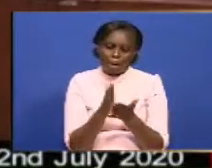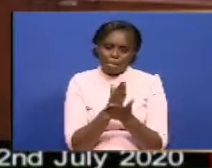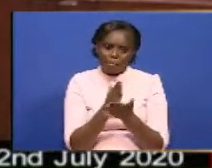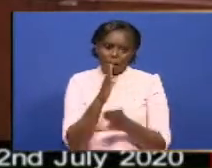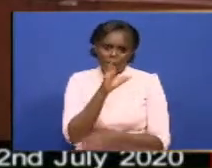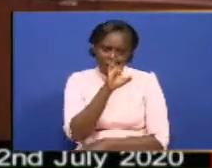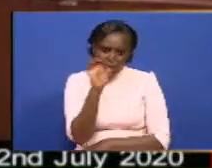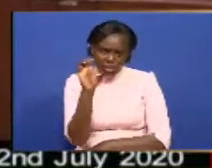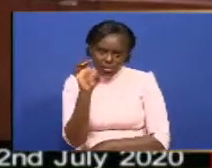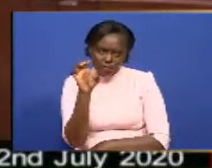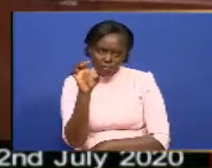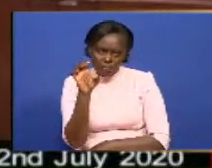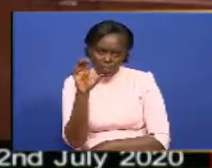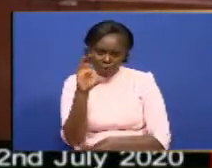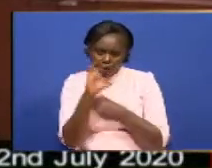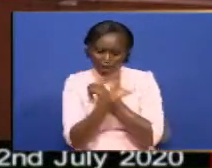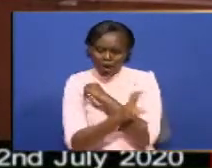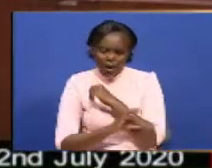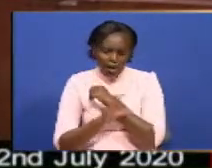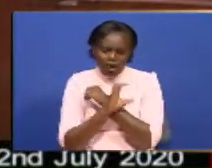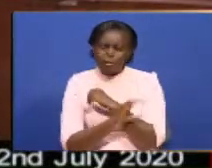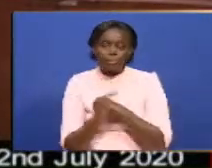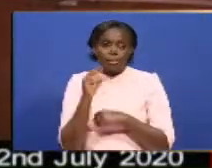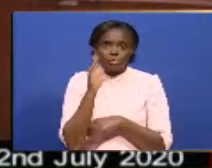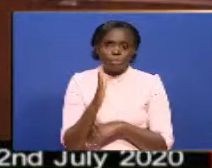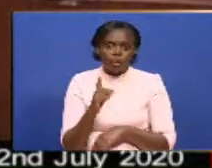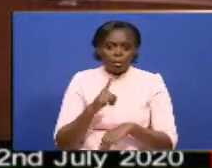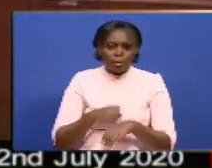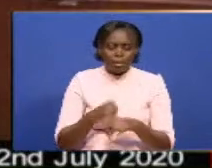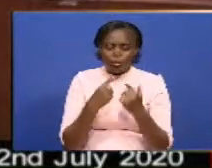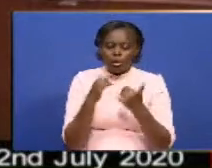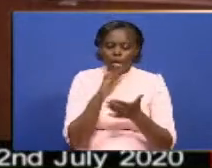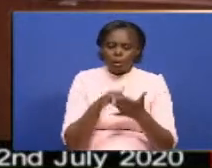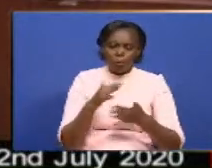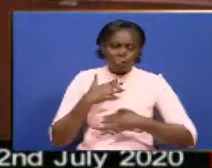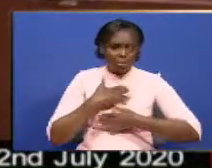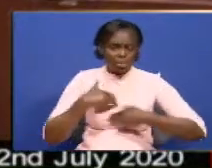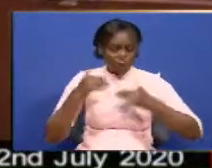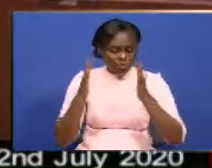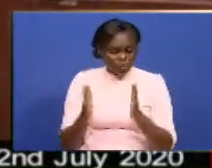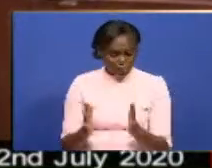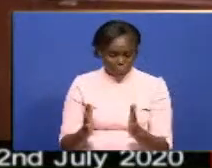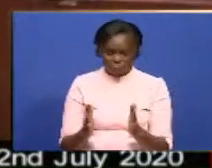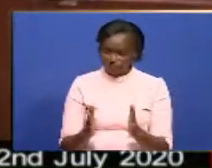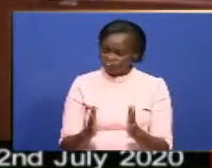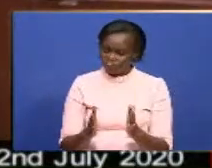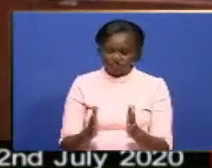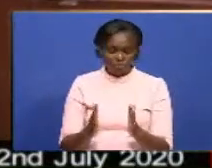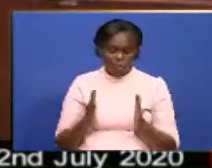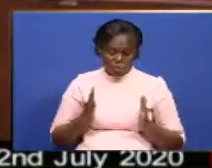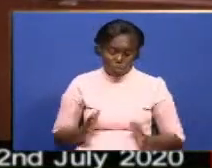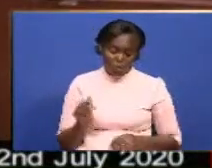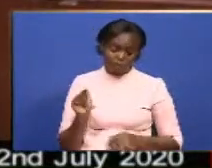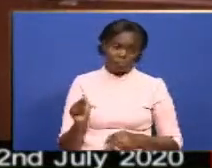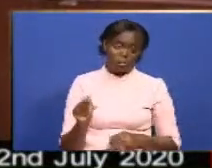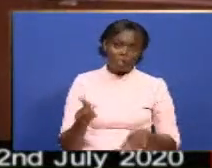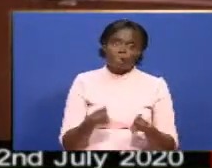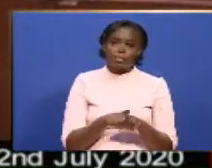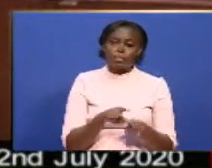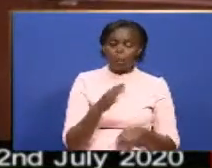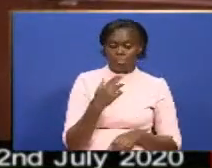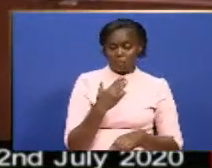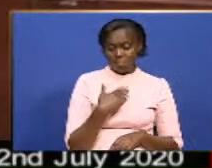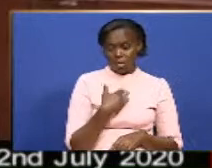war. So, Madam Speaker, when we talk about a refugee, it's a human being like you and